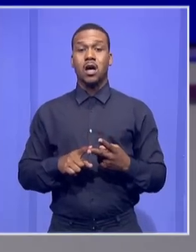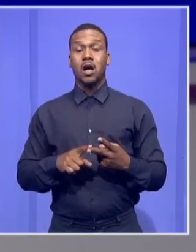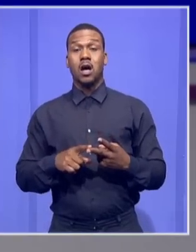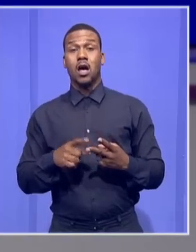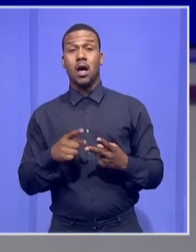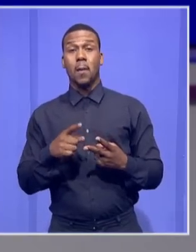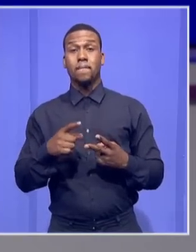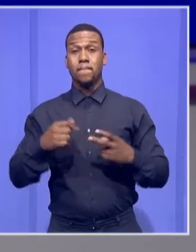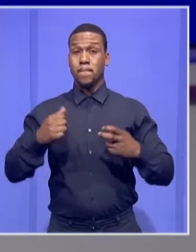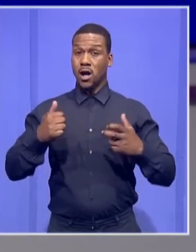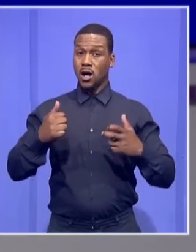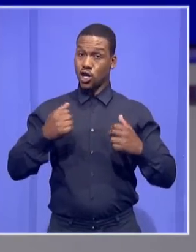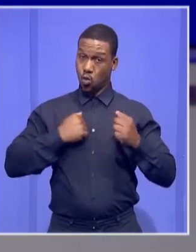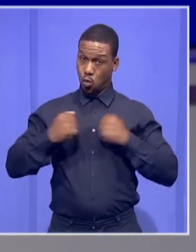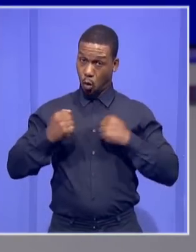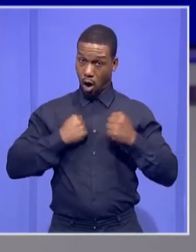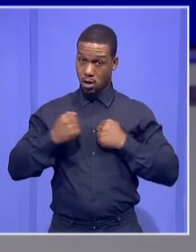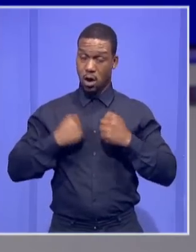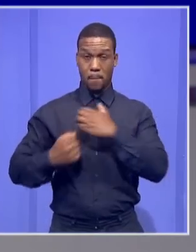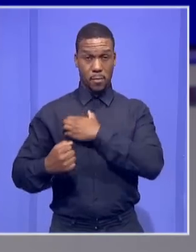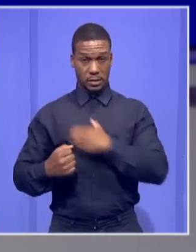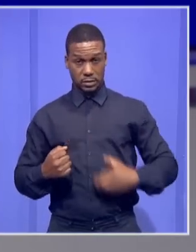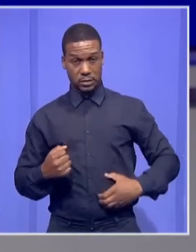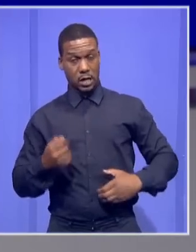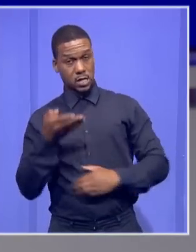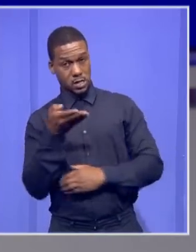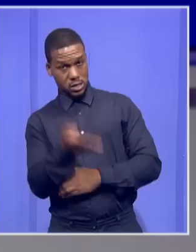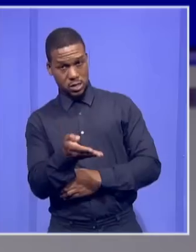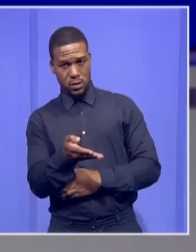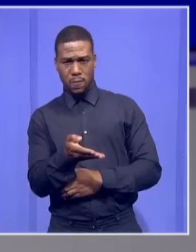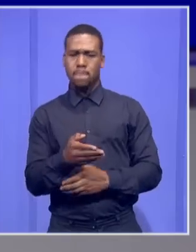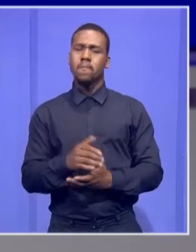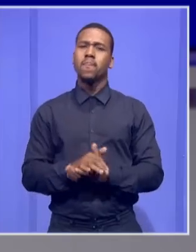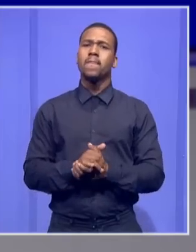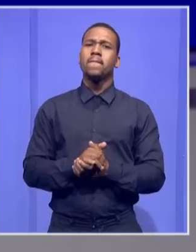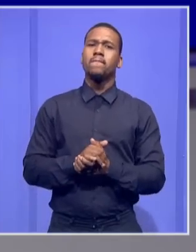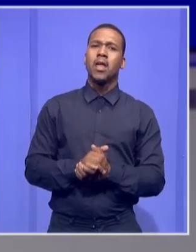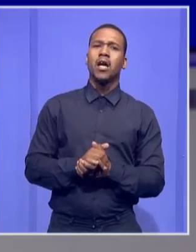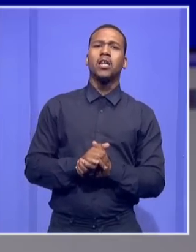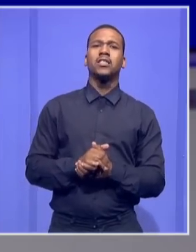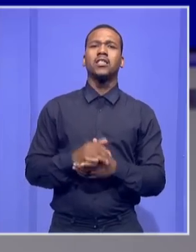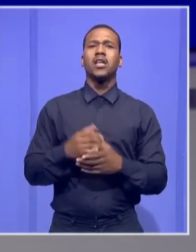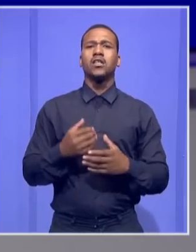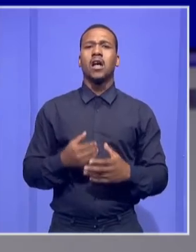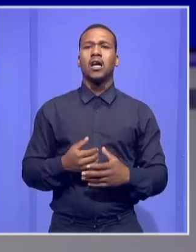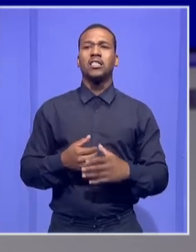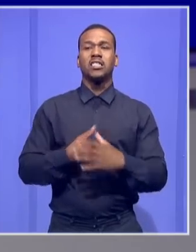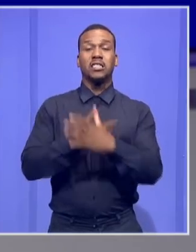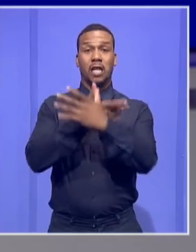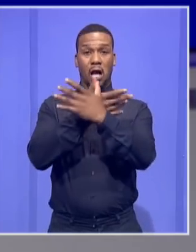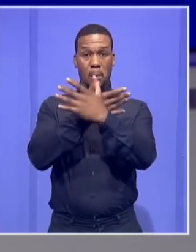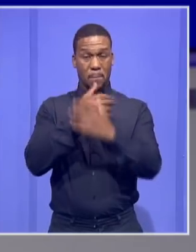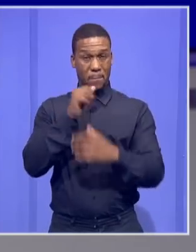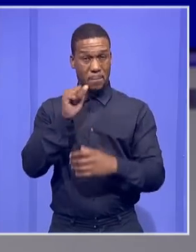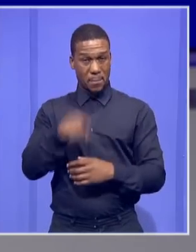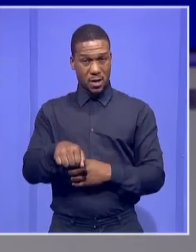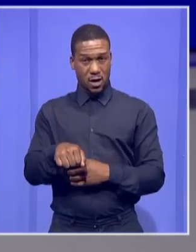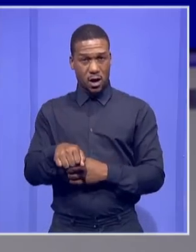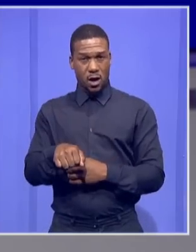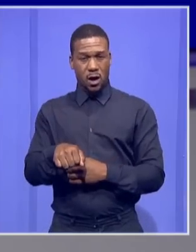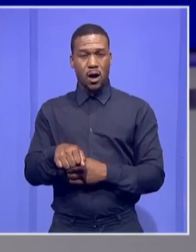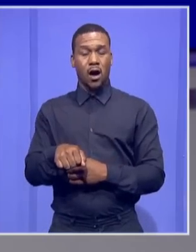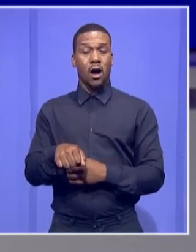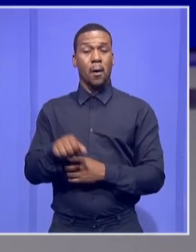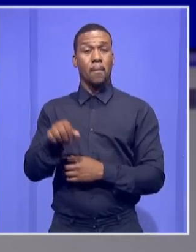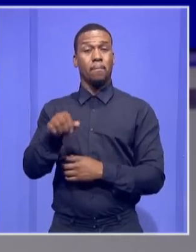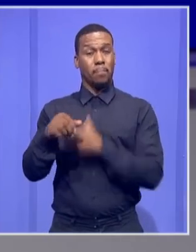Paul Kagame, is there. The President of Zambia, Hechelema, is there. The President of Malawi is also